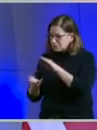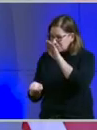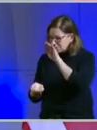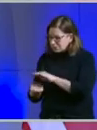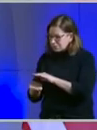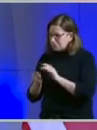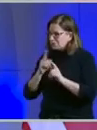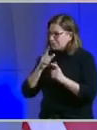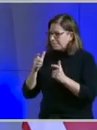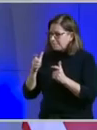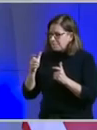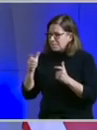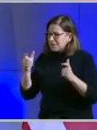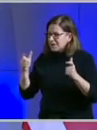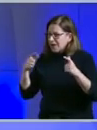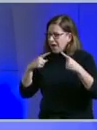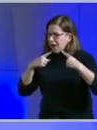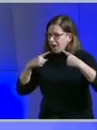deal.